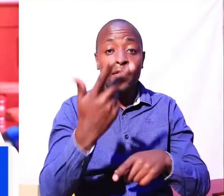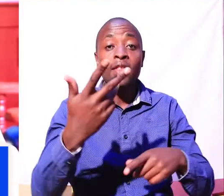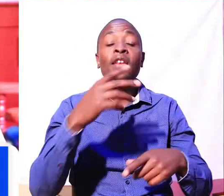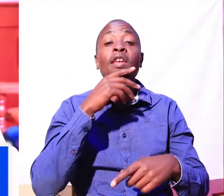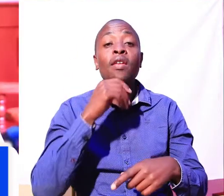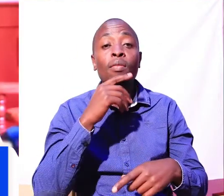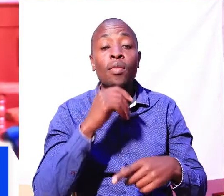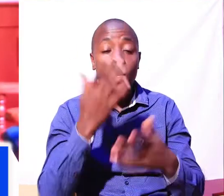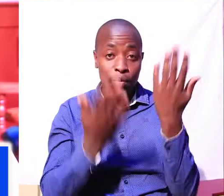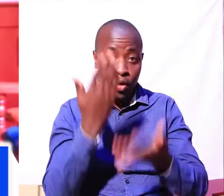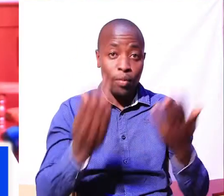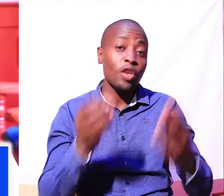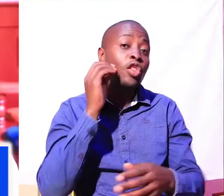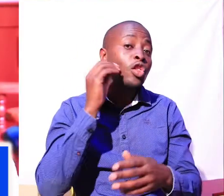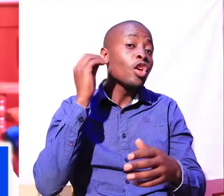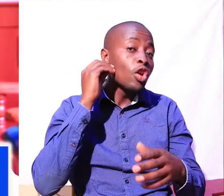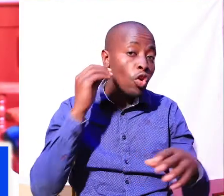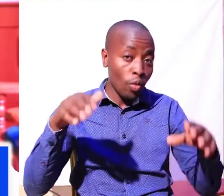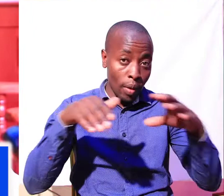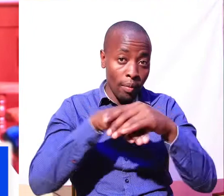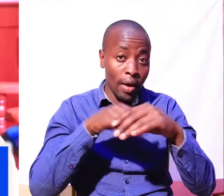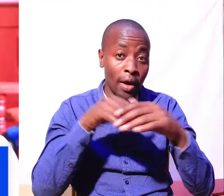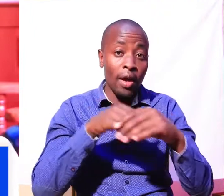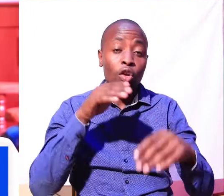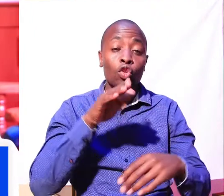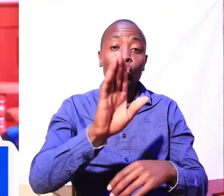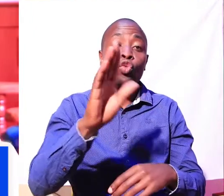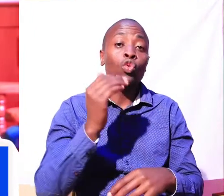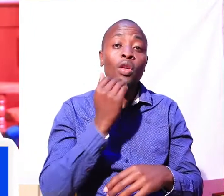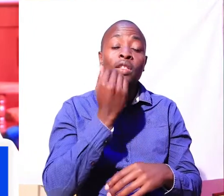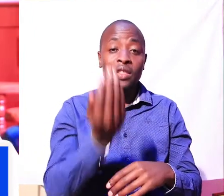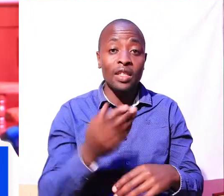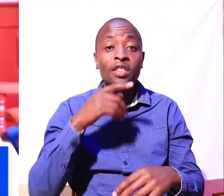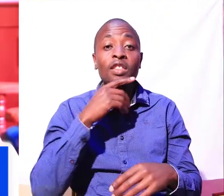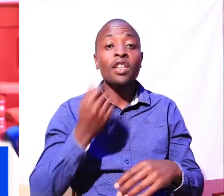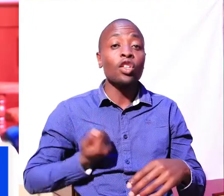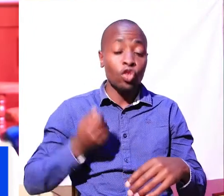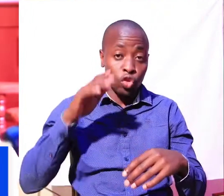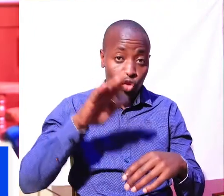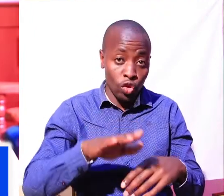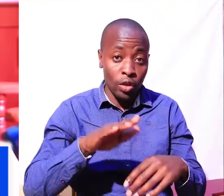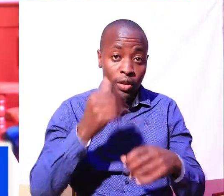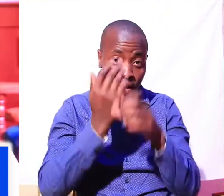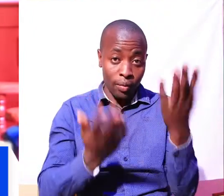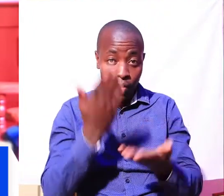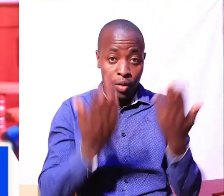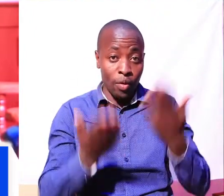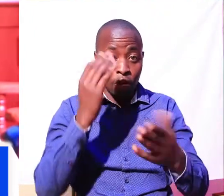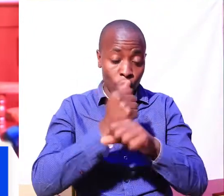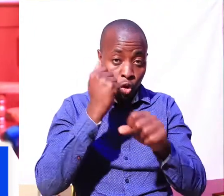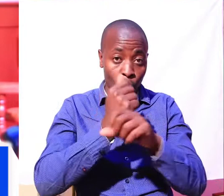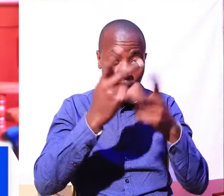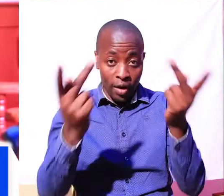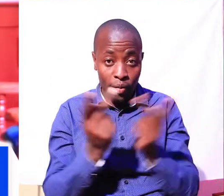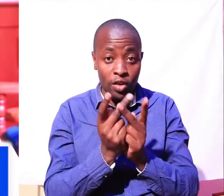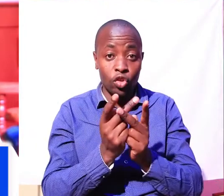be in the home setup, among your siblings, among your relatives, or even it could be in your workplace, or even in the